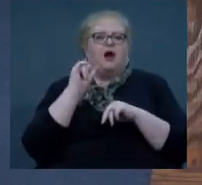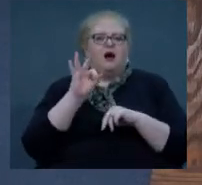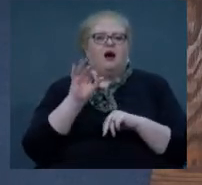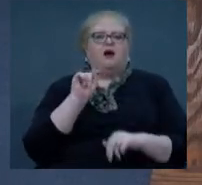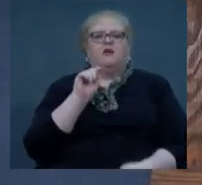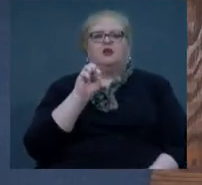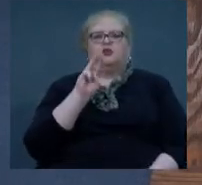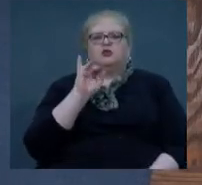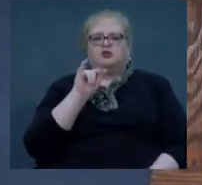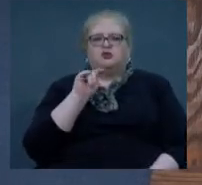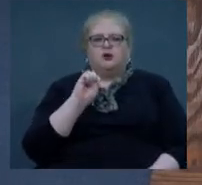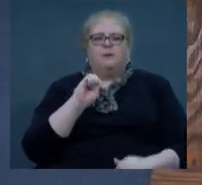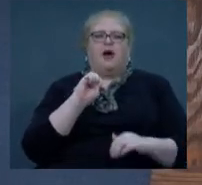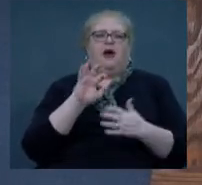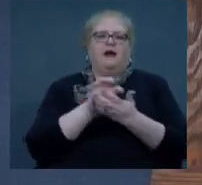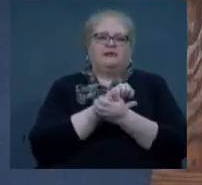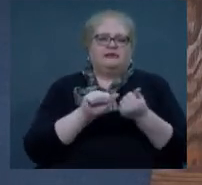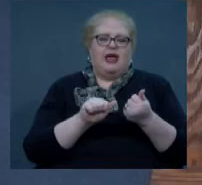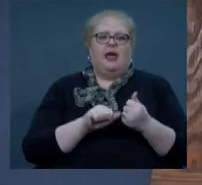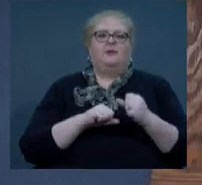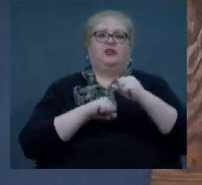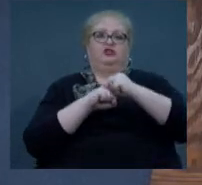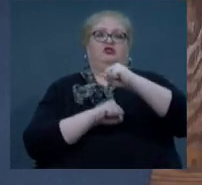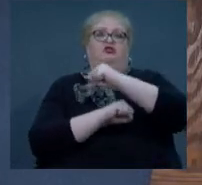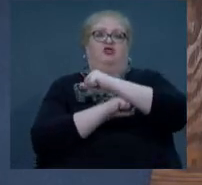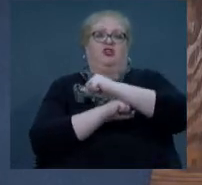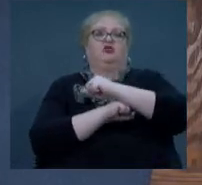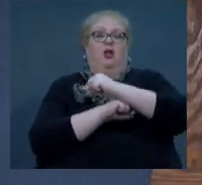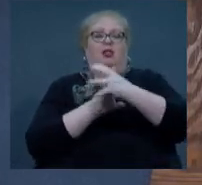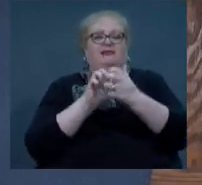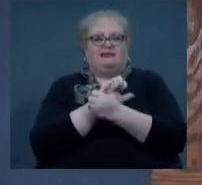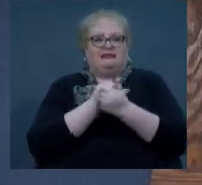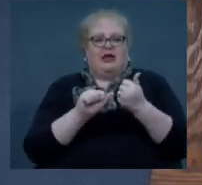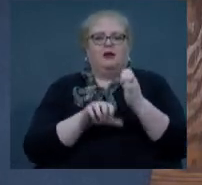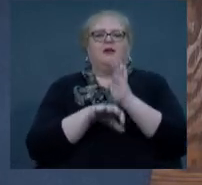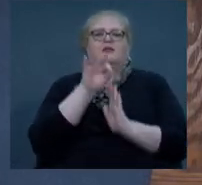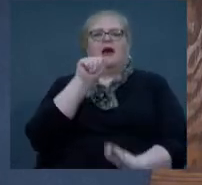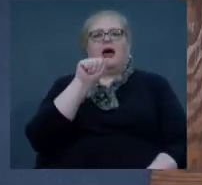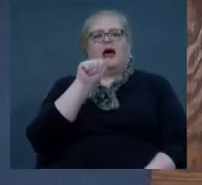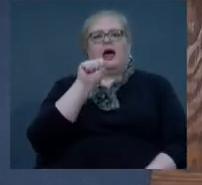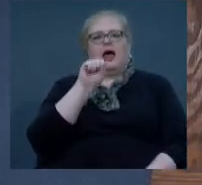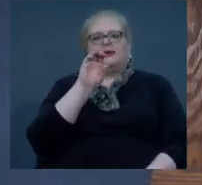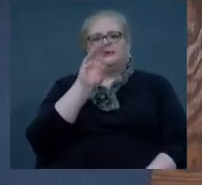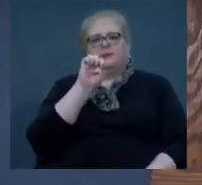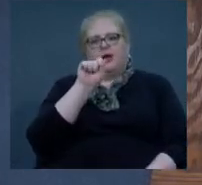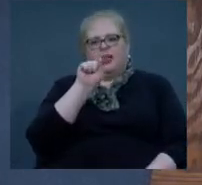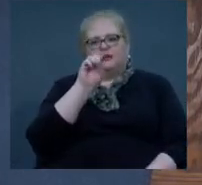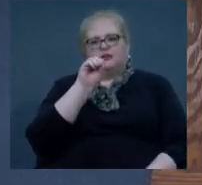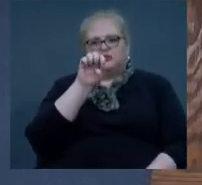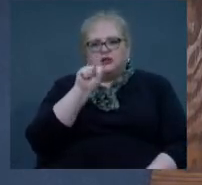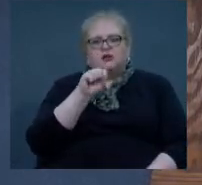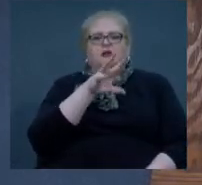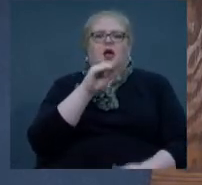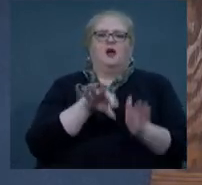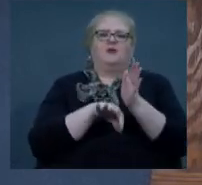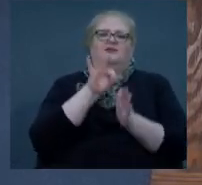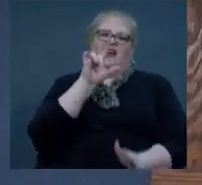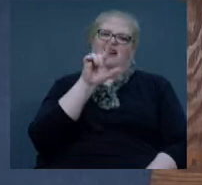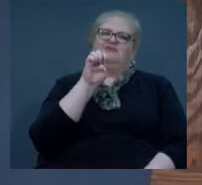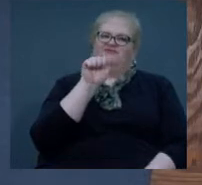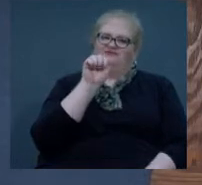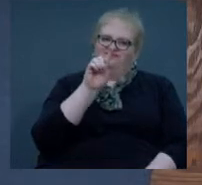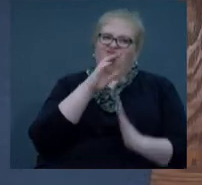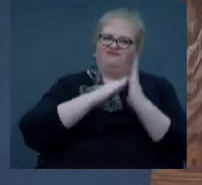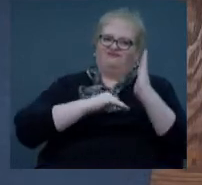structural damage. We found asbestos. We found lead paint. And